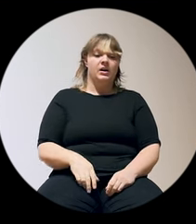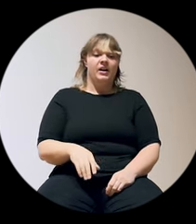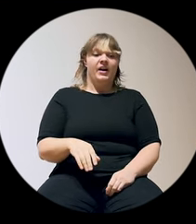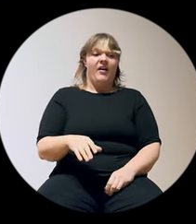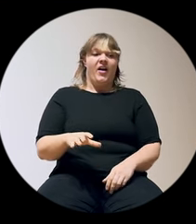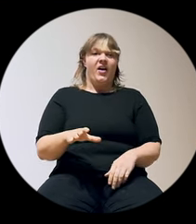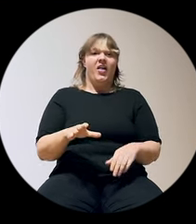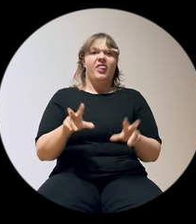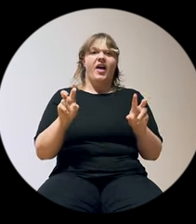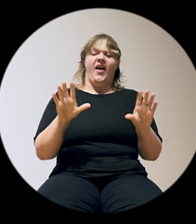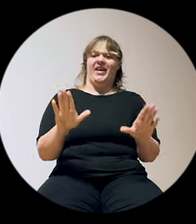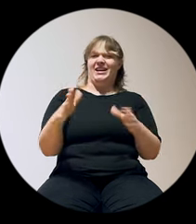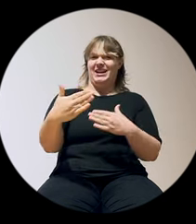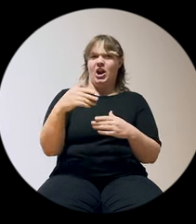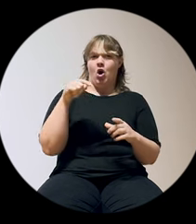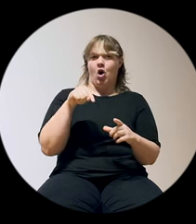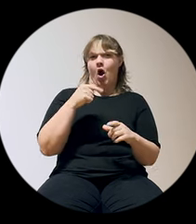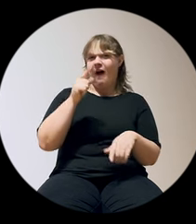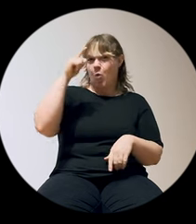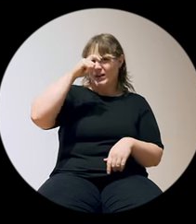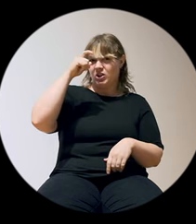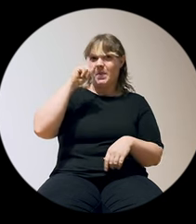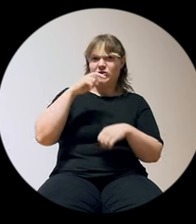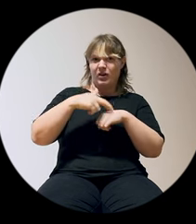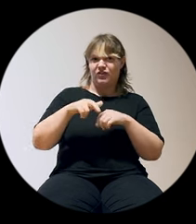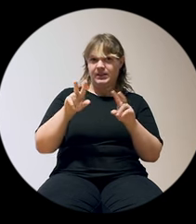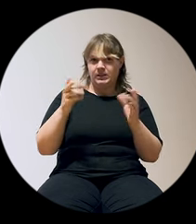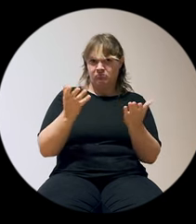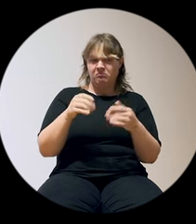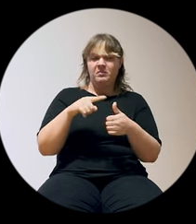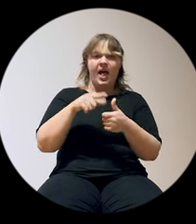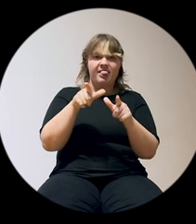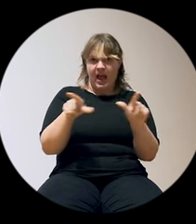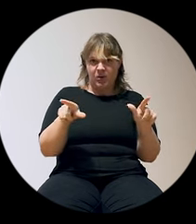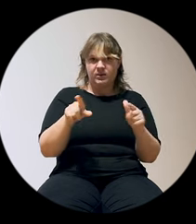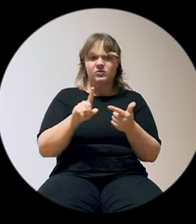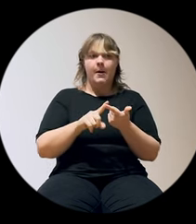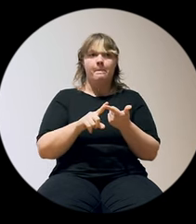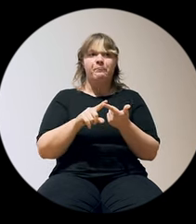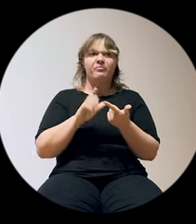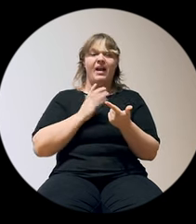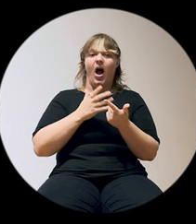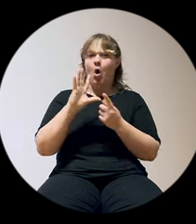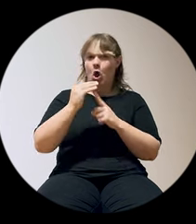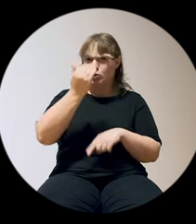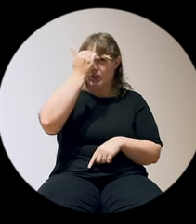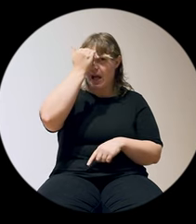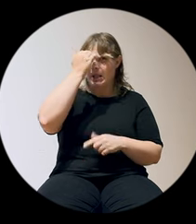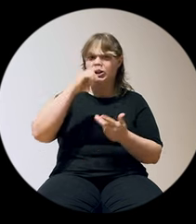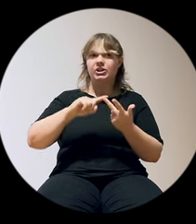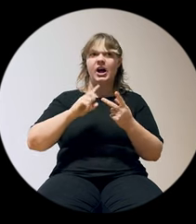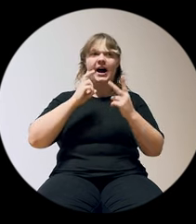container of wisdom that this references is our language, our cultural knowledge,